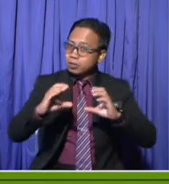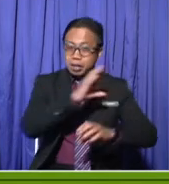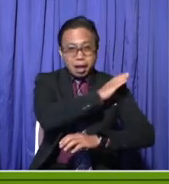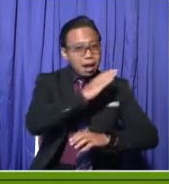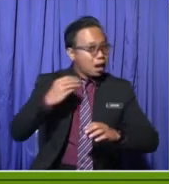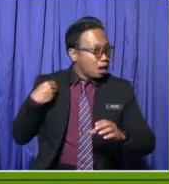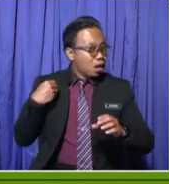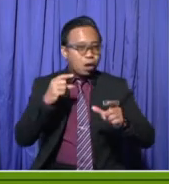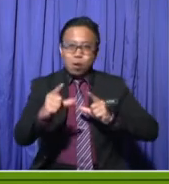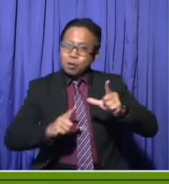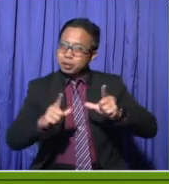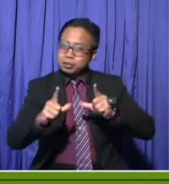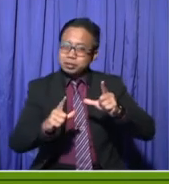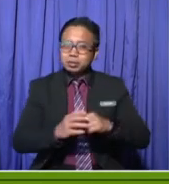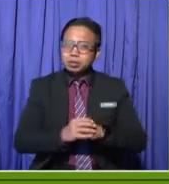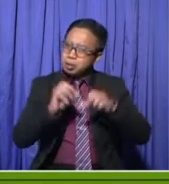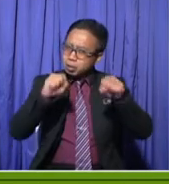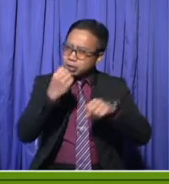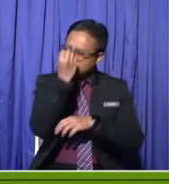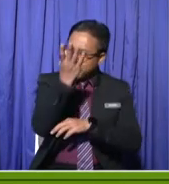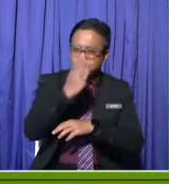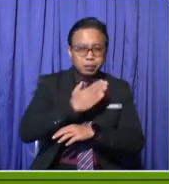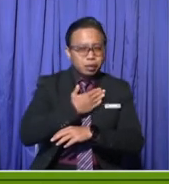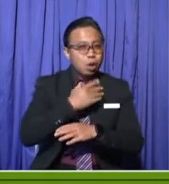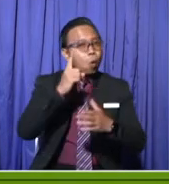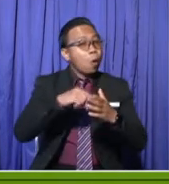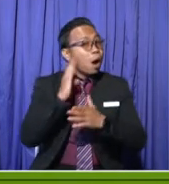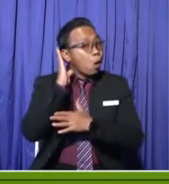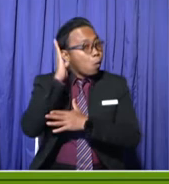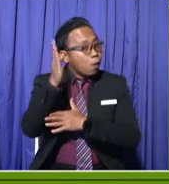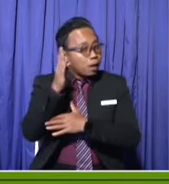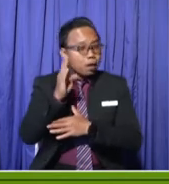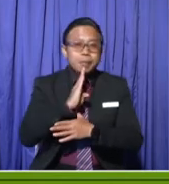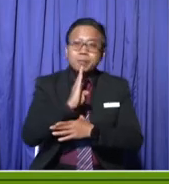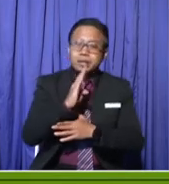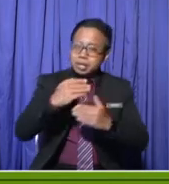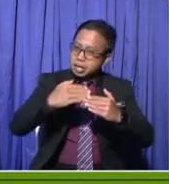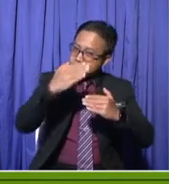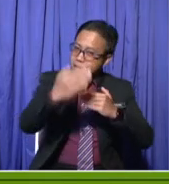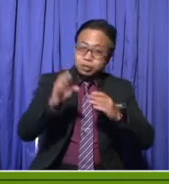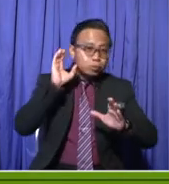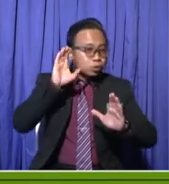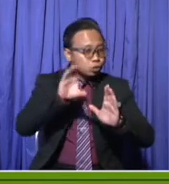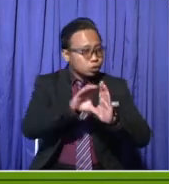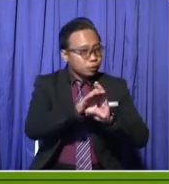lorries. Can you tell me what will be the next picture?